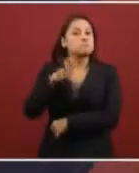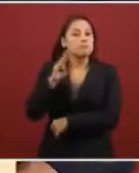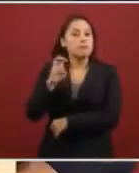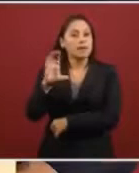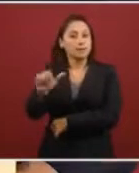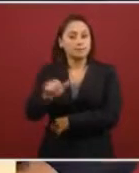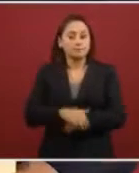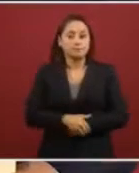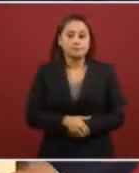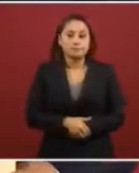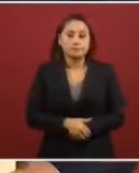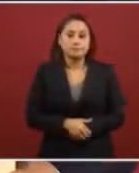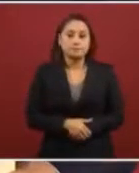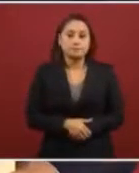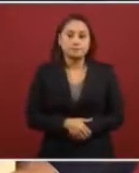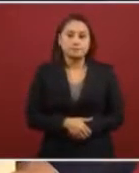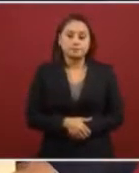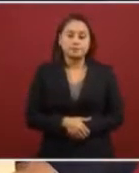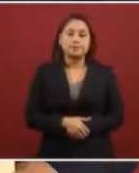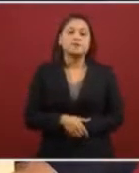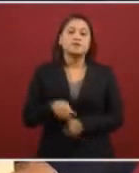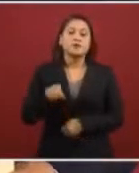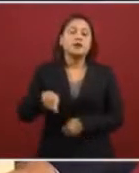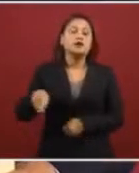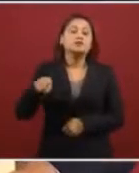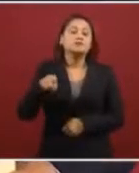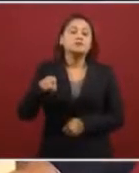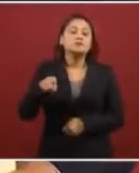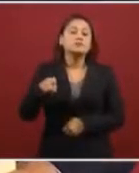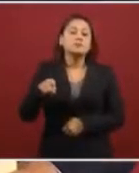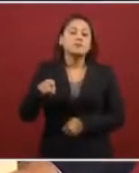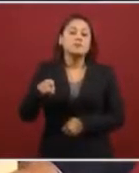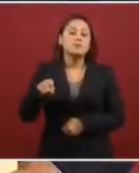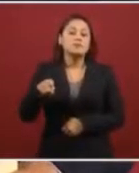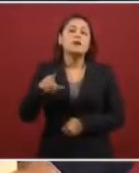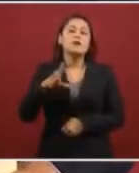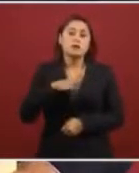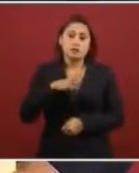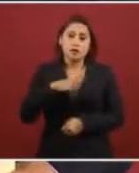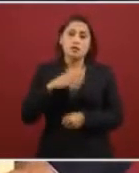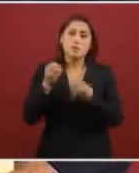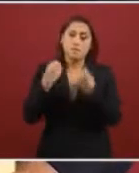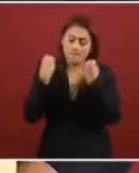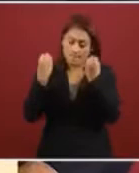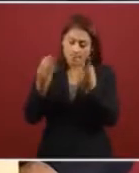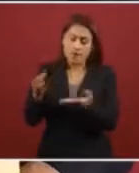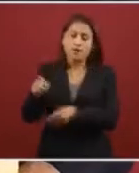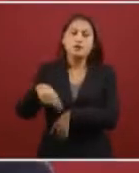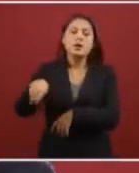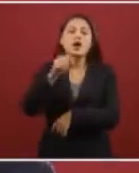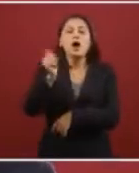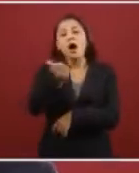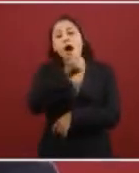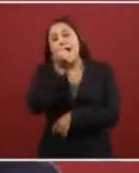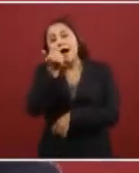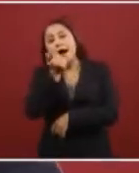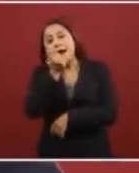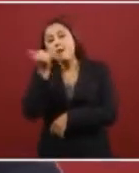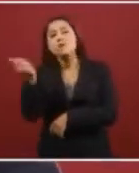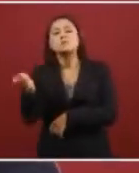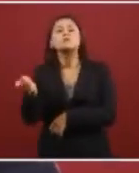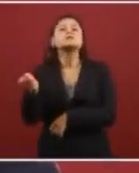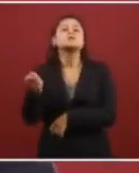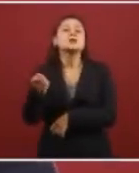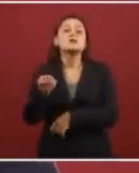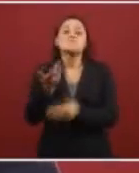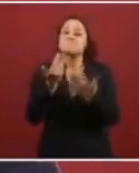pension. Están recibiendo becas. They're receiving grants. Estudiantes pobres students, de nivel básico. Students of,